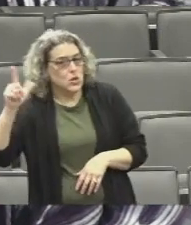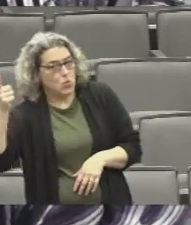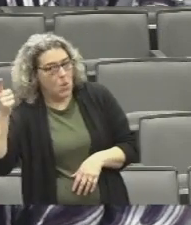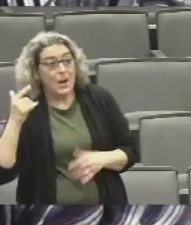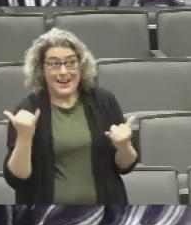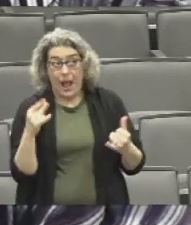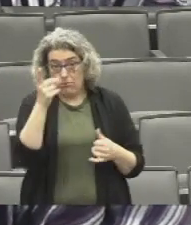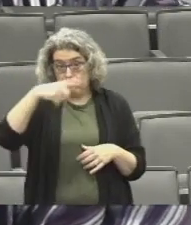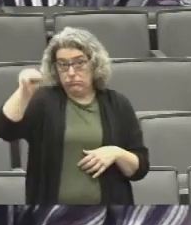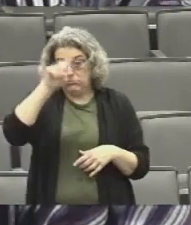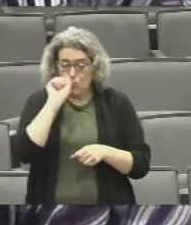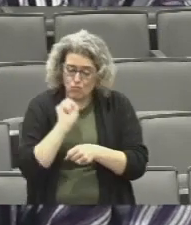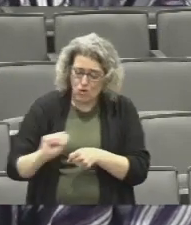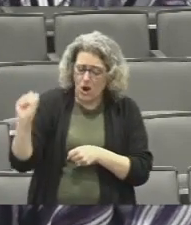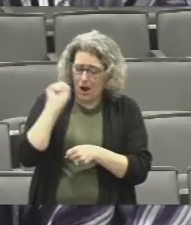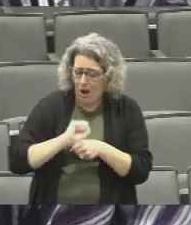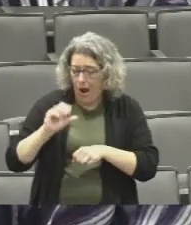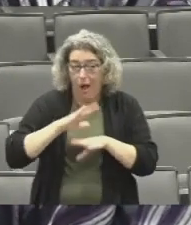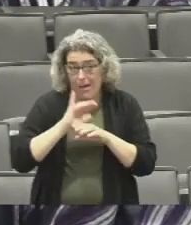at this time.